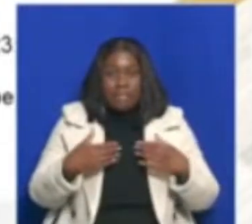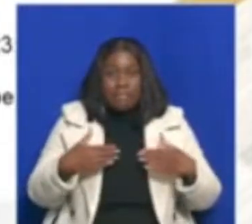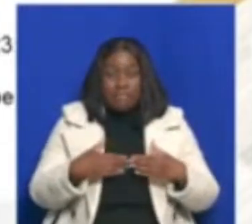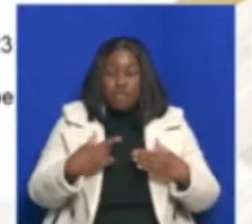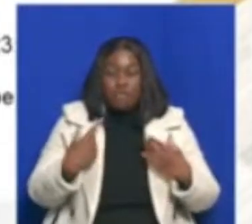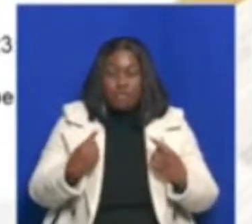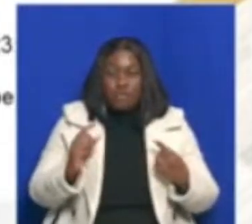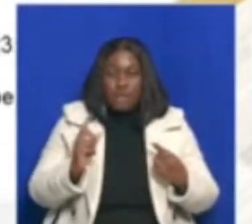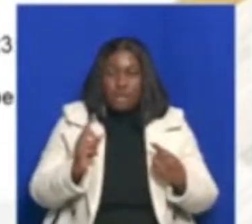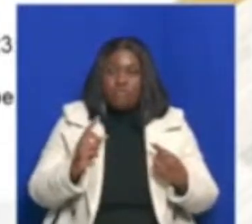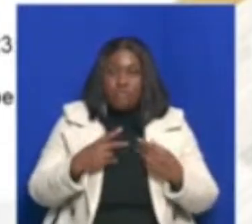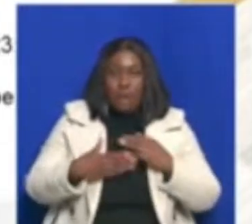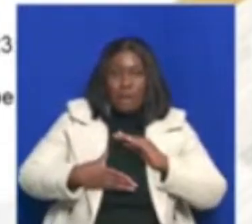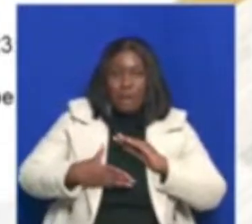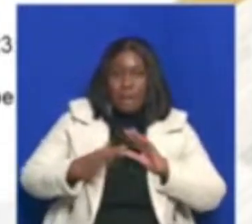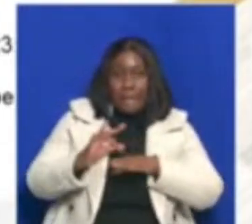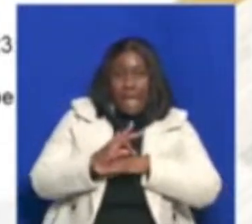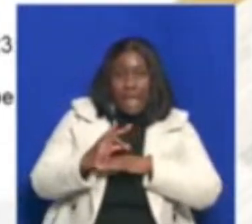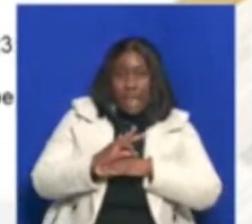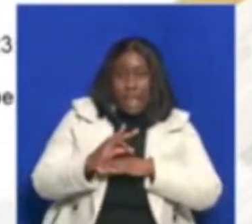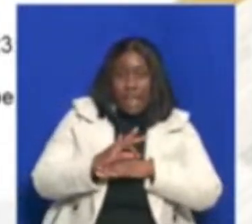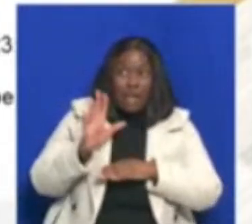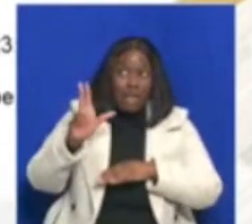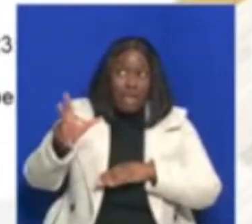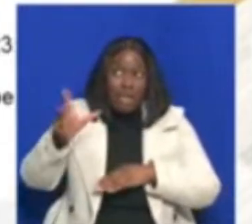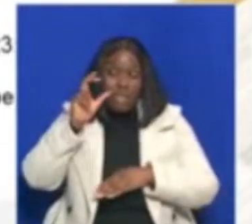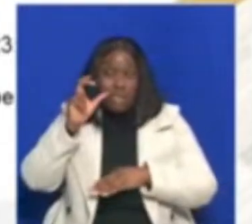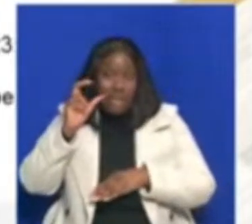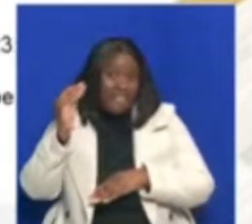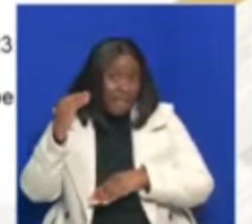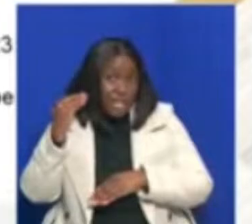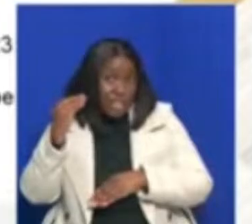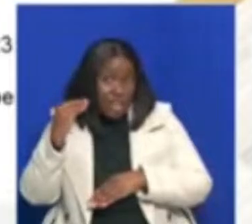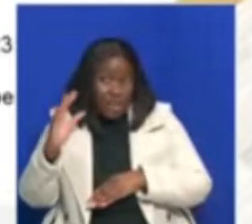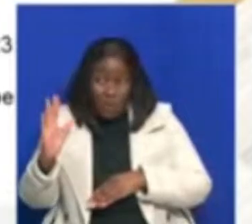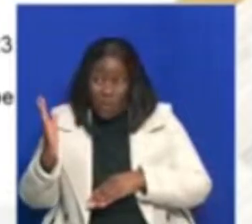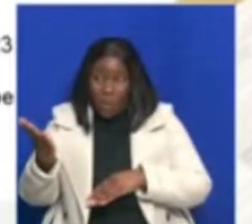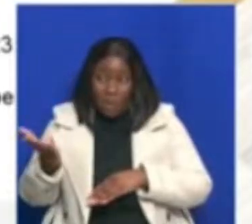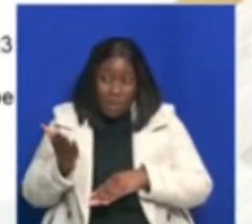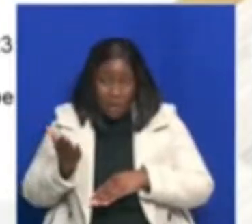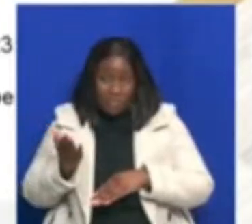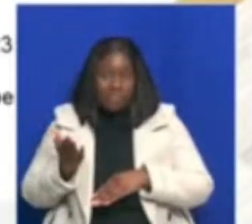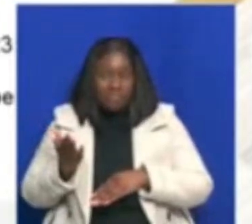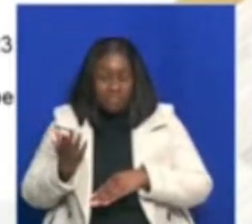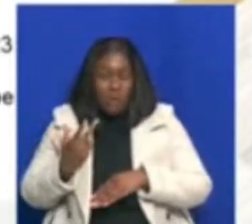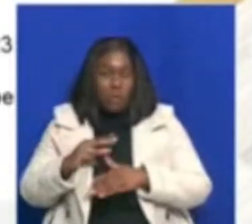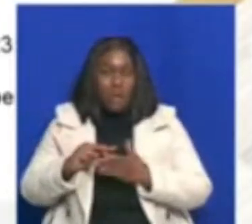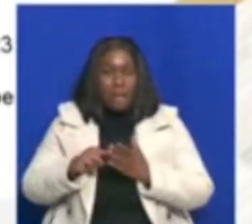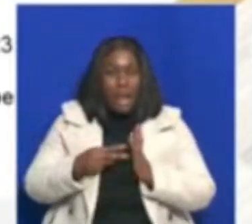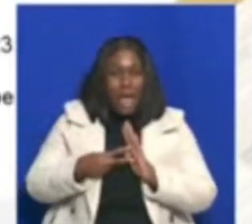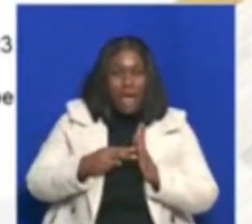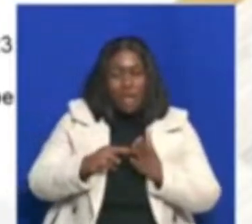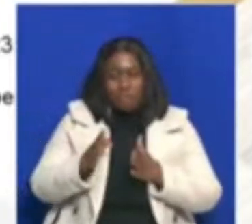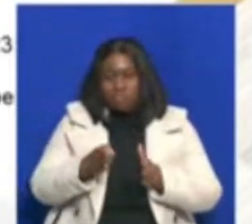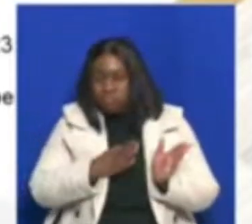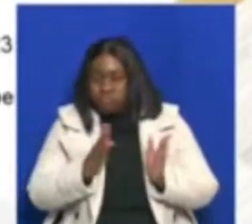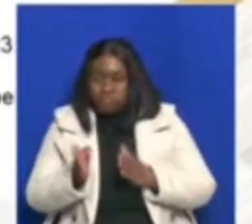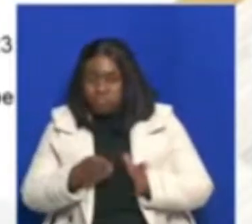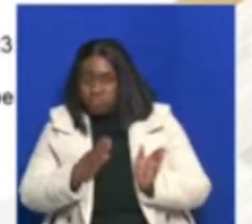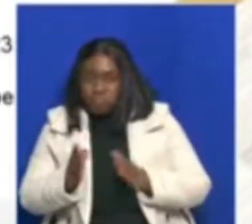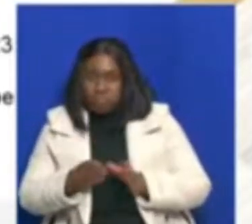the information allegedly received. These operations are frequently planned to be undertaken